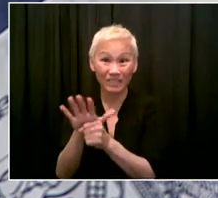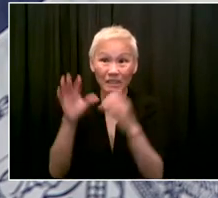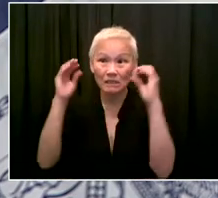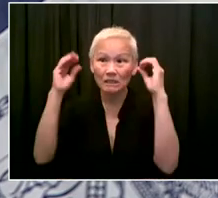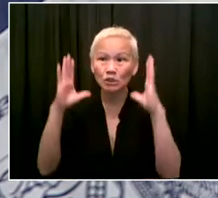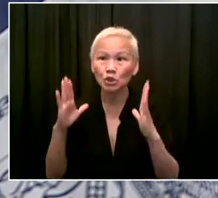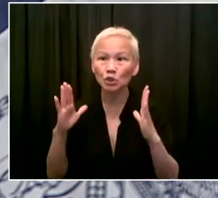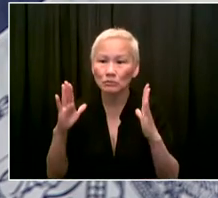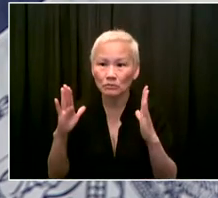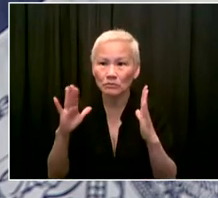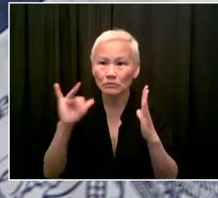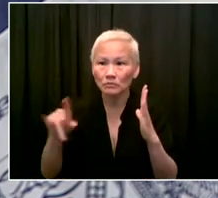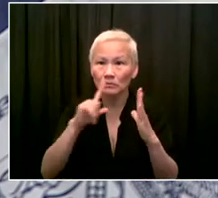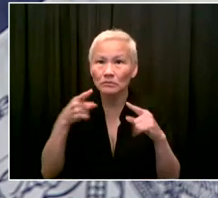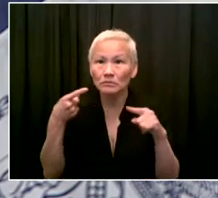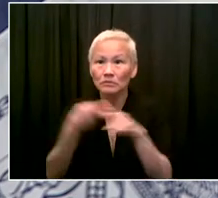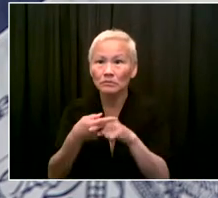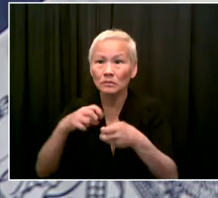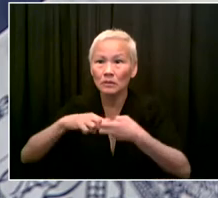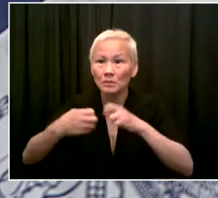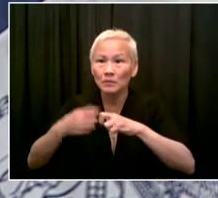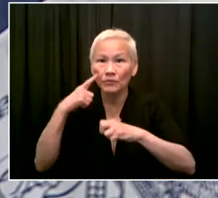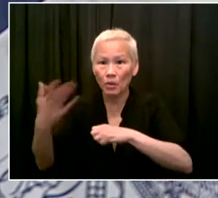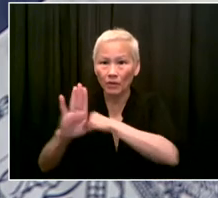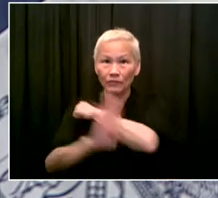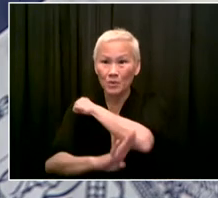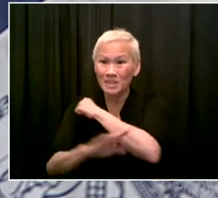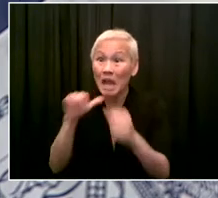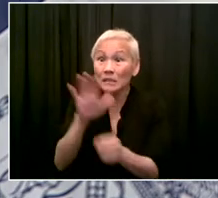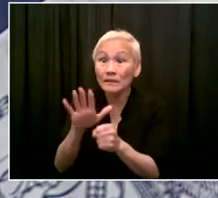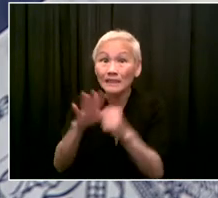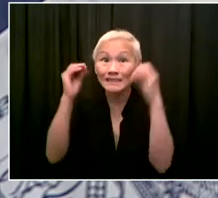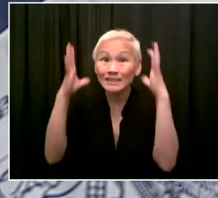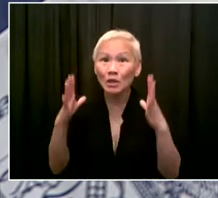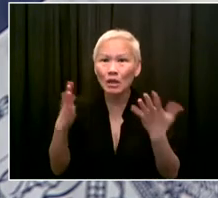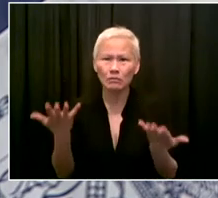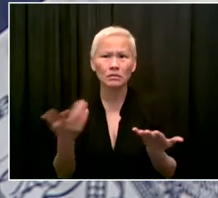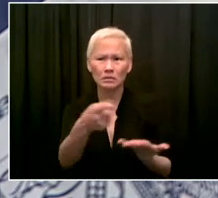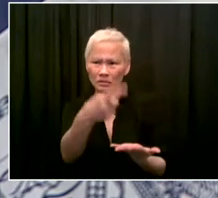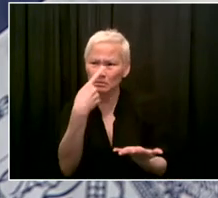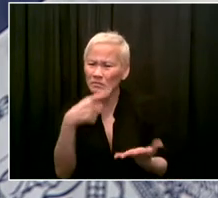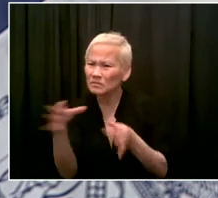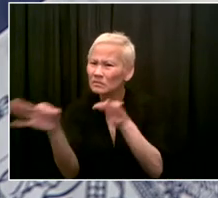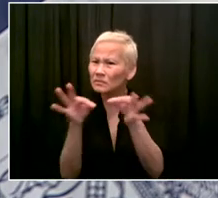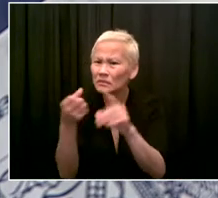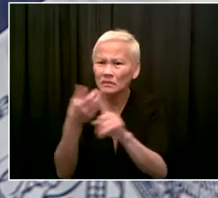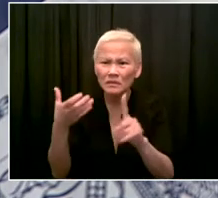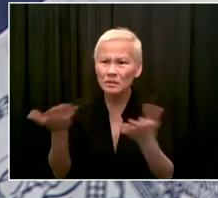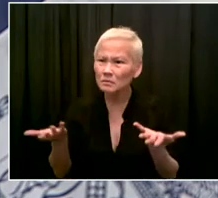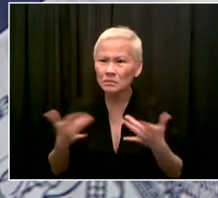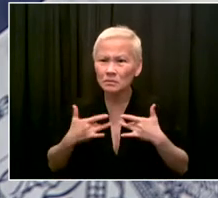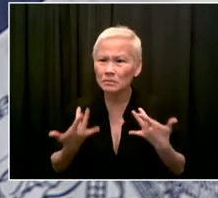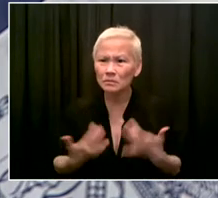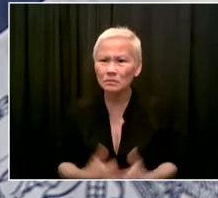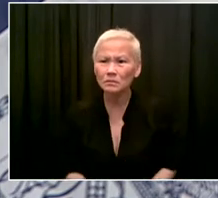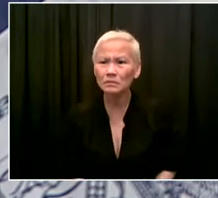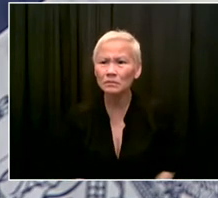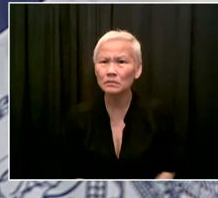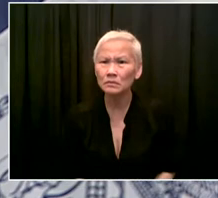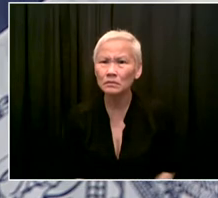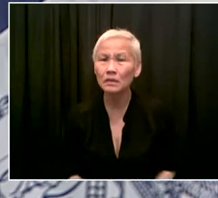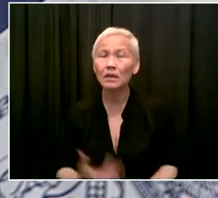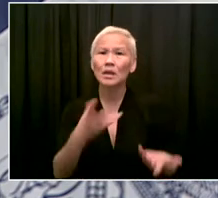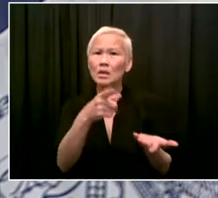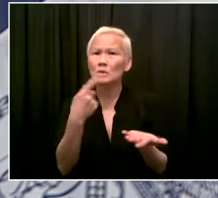I'd like for you please to respond to that statement and let parents know what the